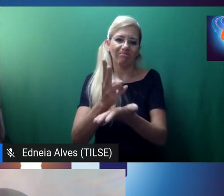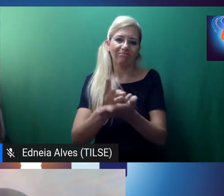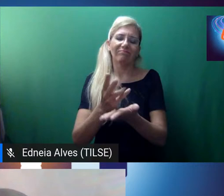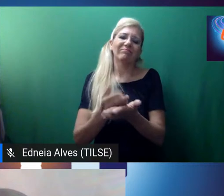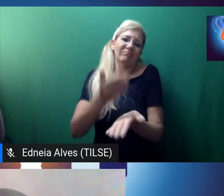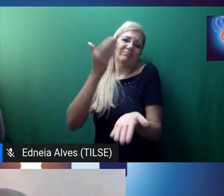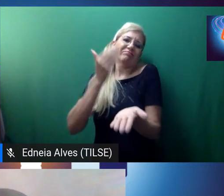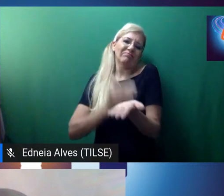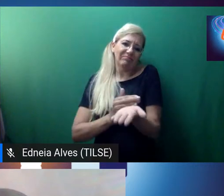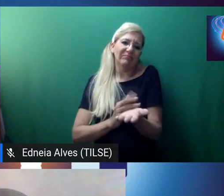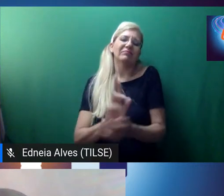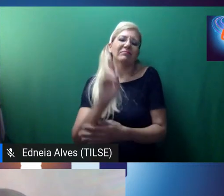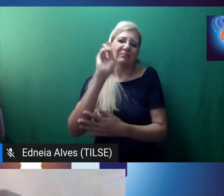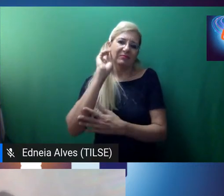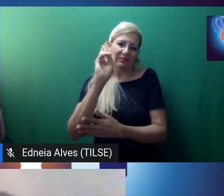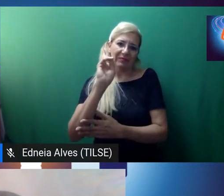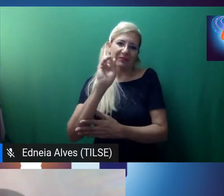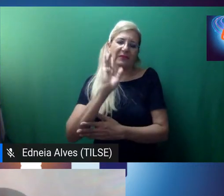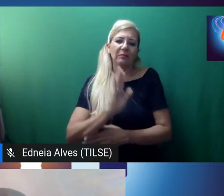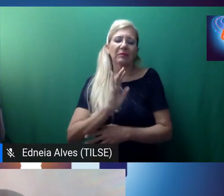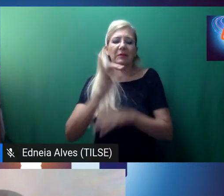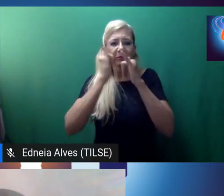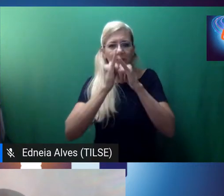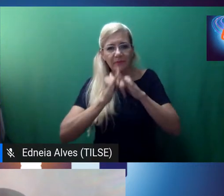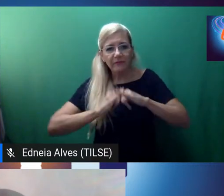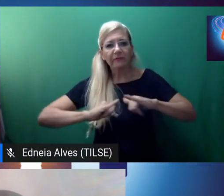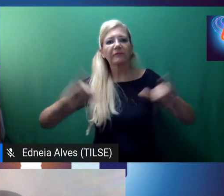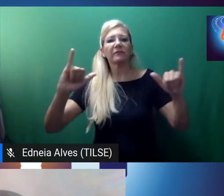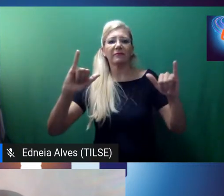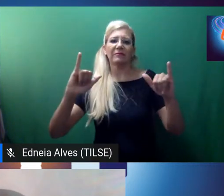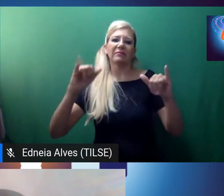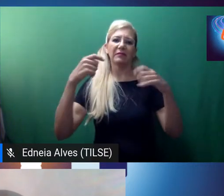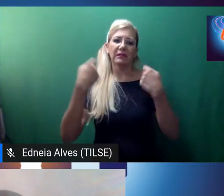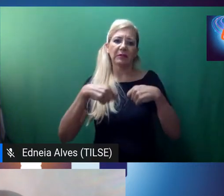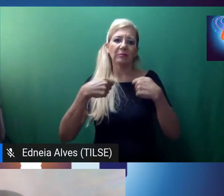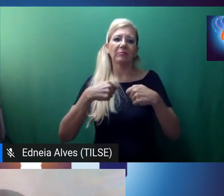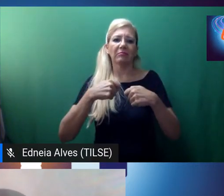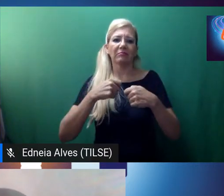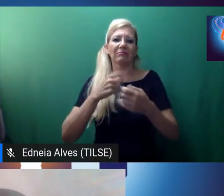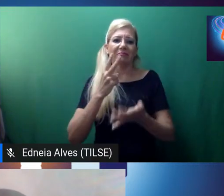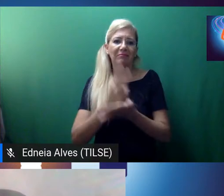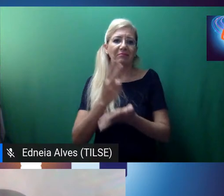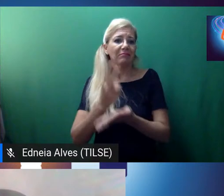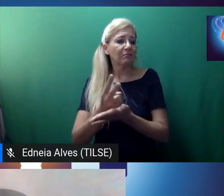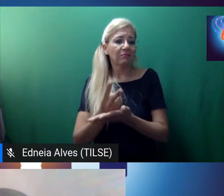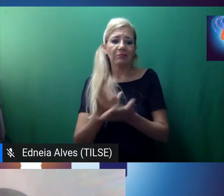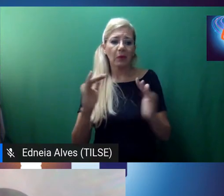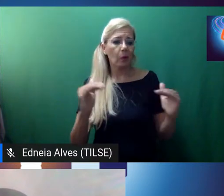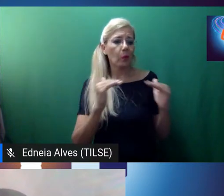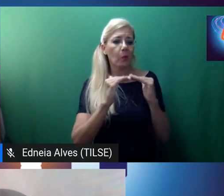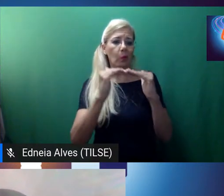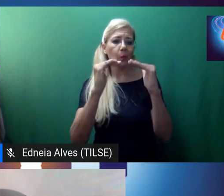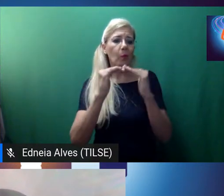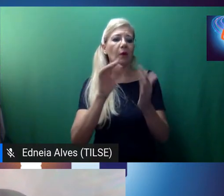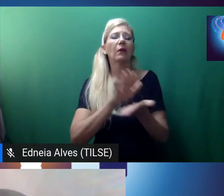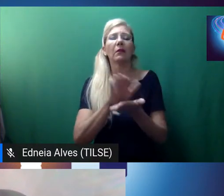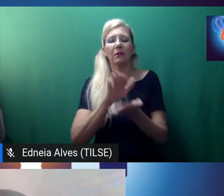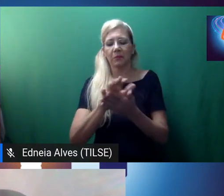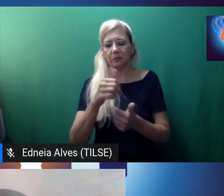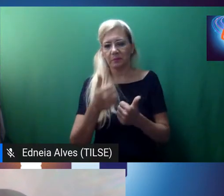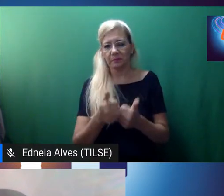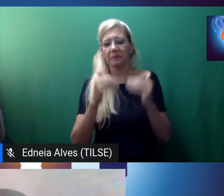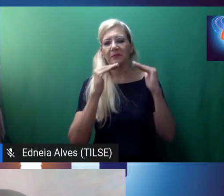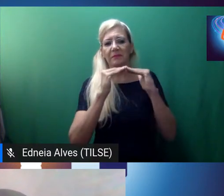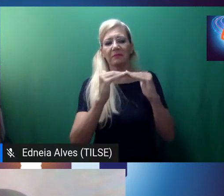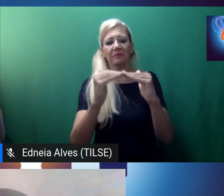this with our publishers, because the publishers are continuing to do this. So that's why it's so